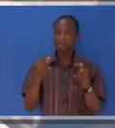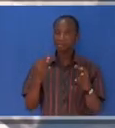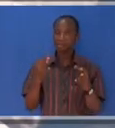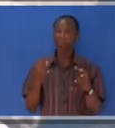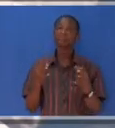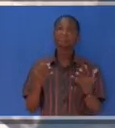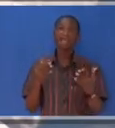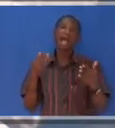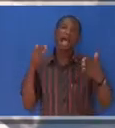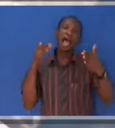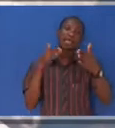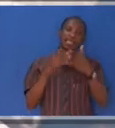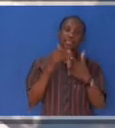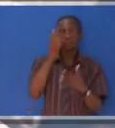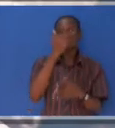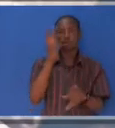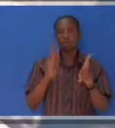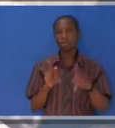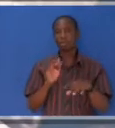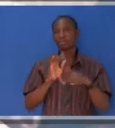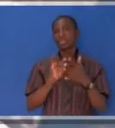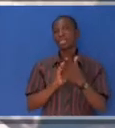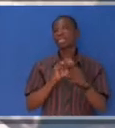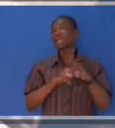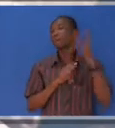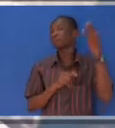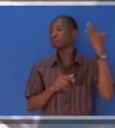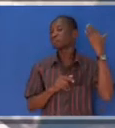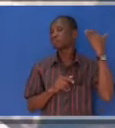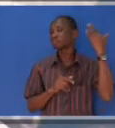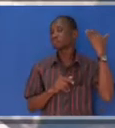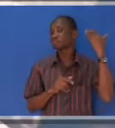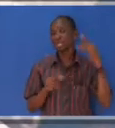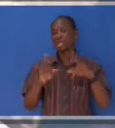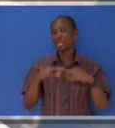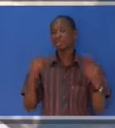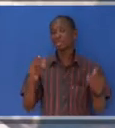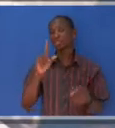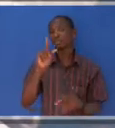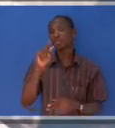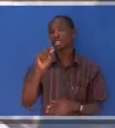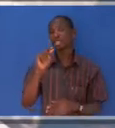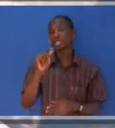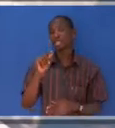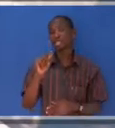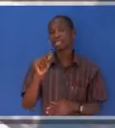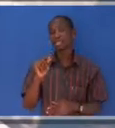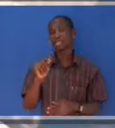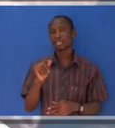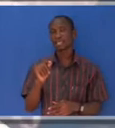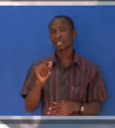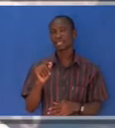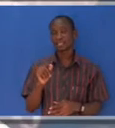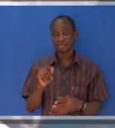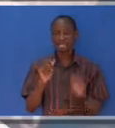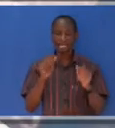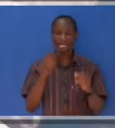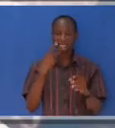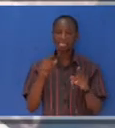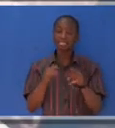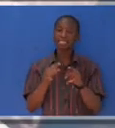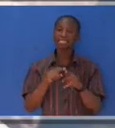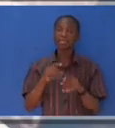the Roman Empire. And what you see in Revelation chapter 20 is found in Daniel